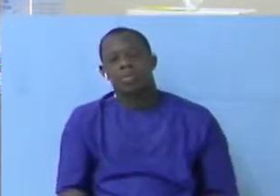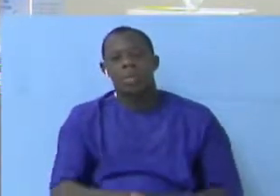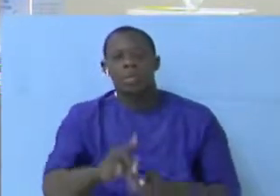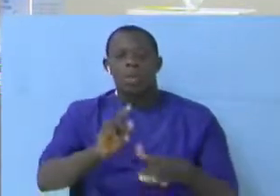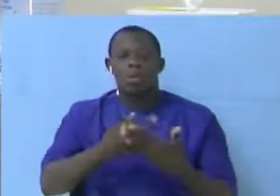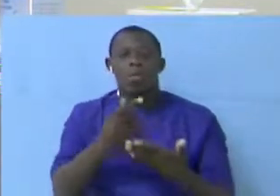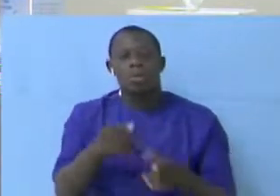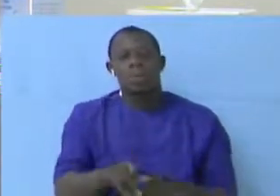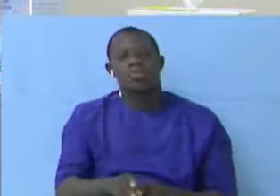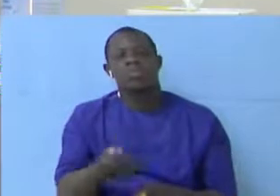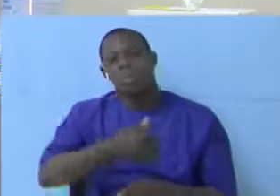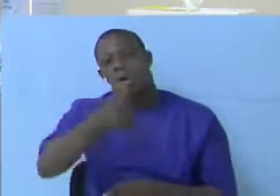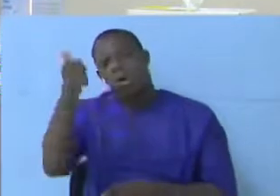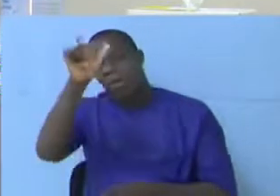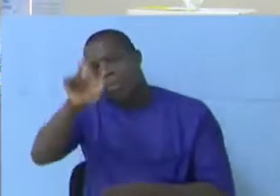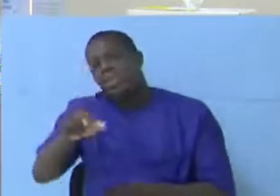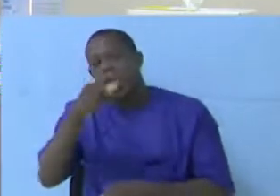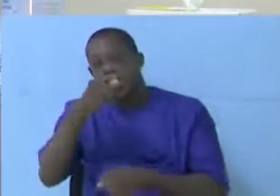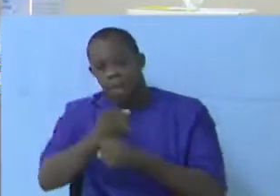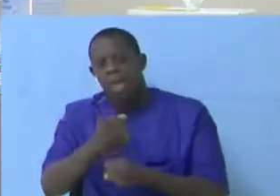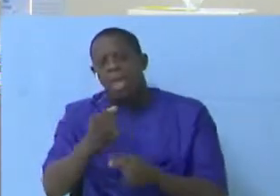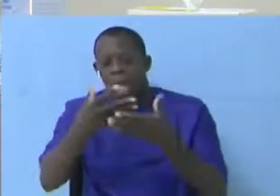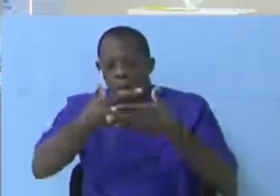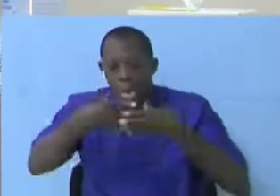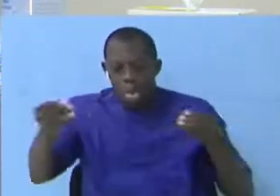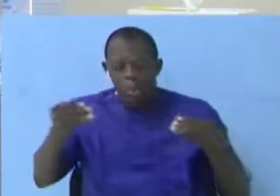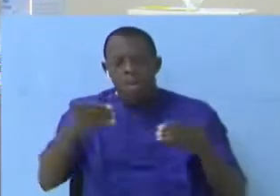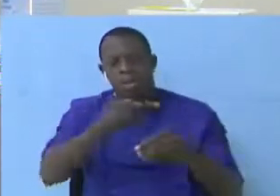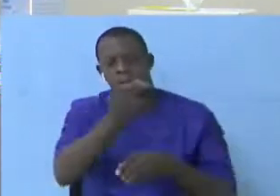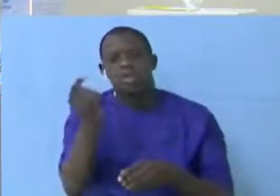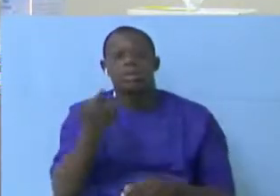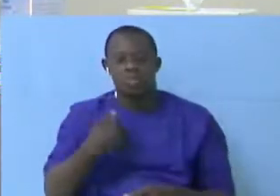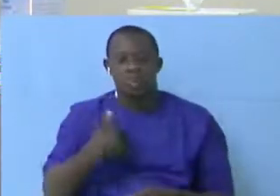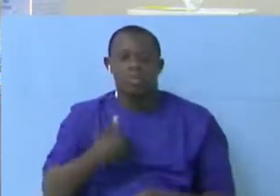the clutches of somebody else. Whatever